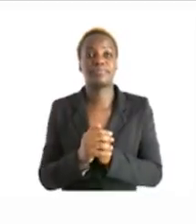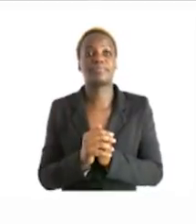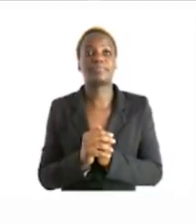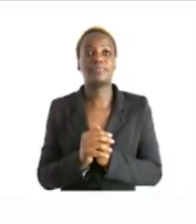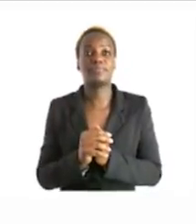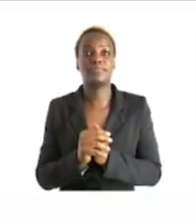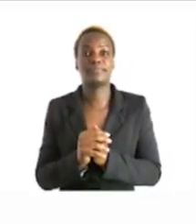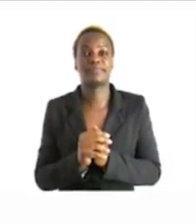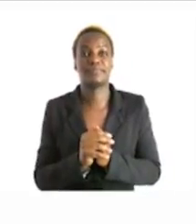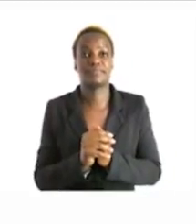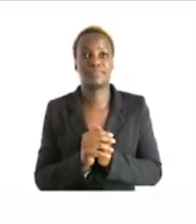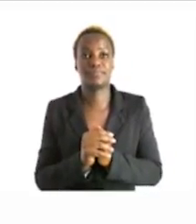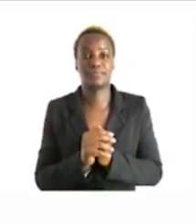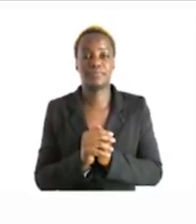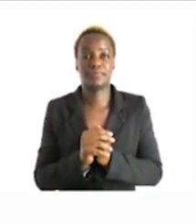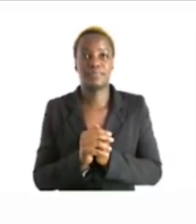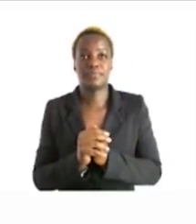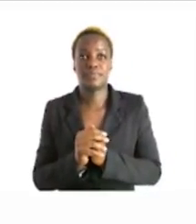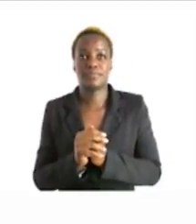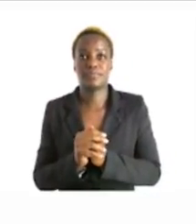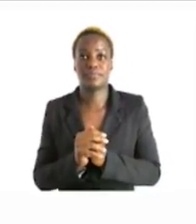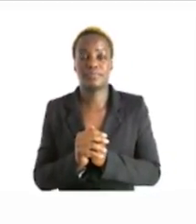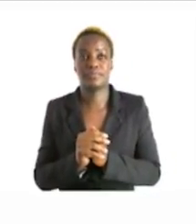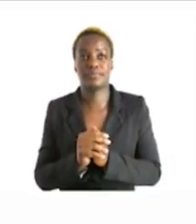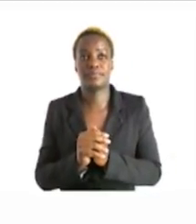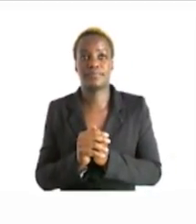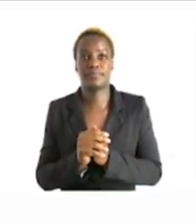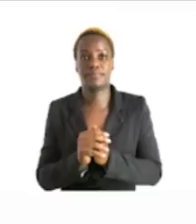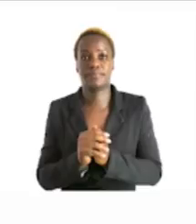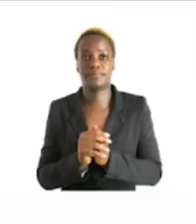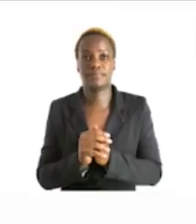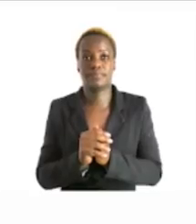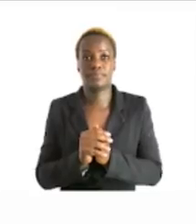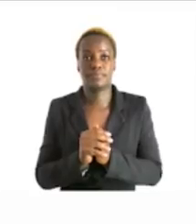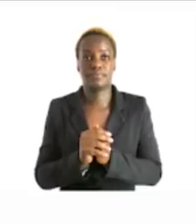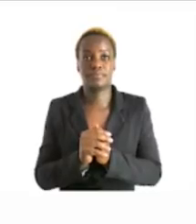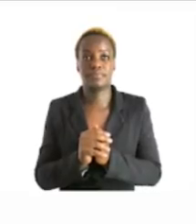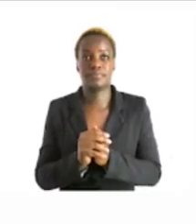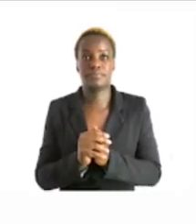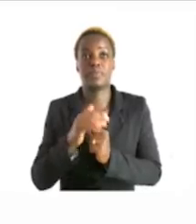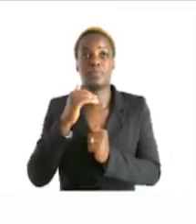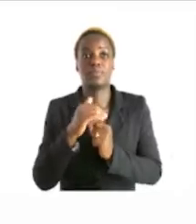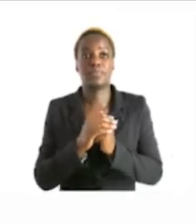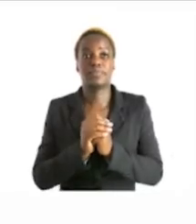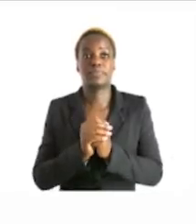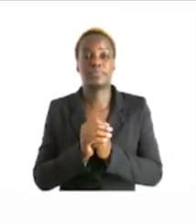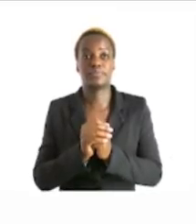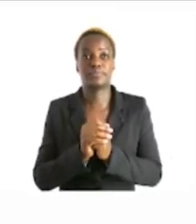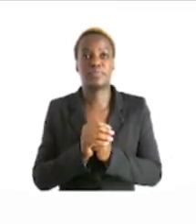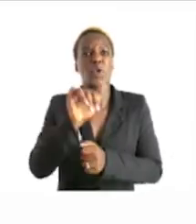but before we have to answer the question we have to read the comprehension again number one